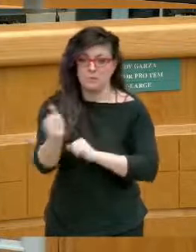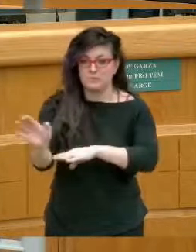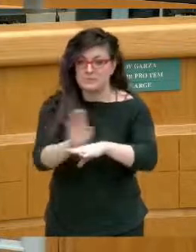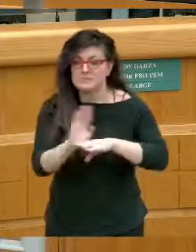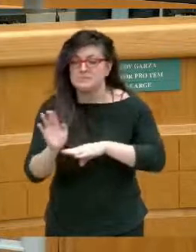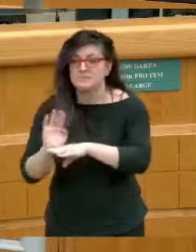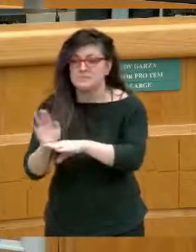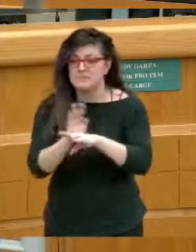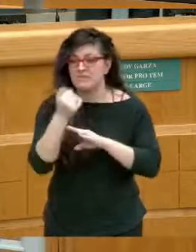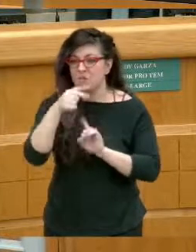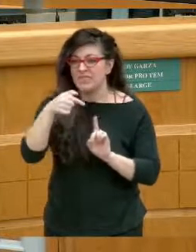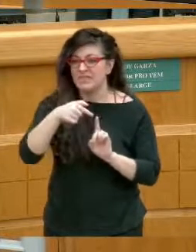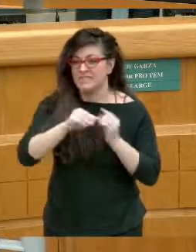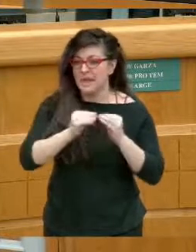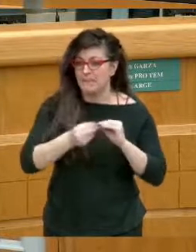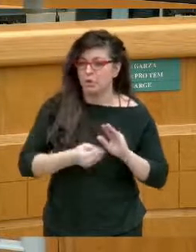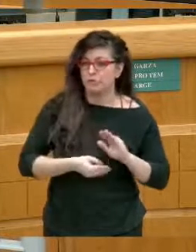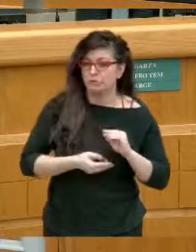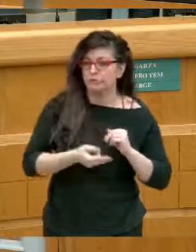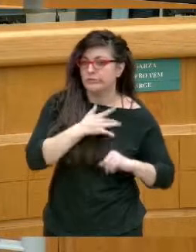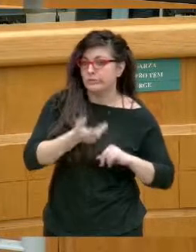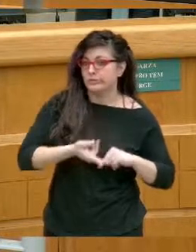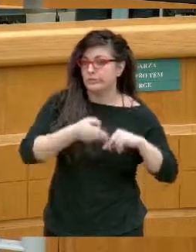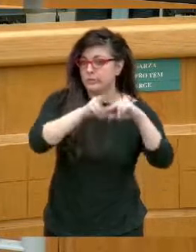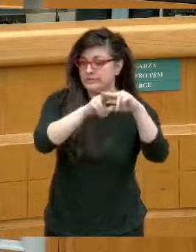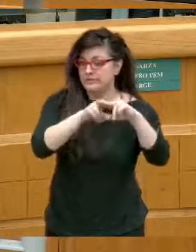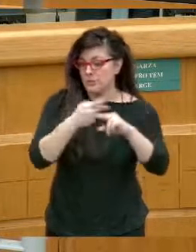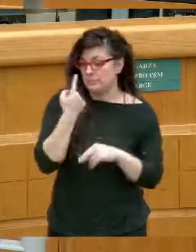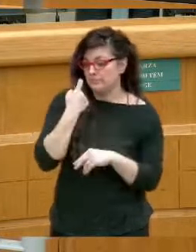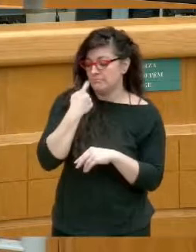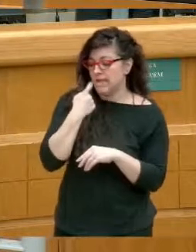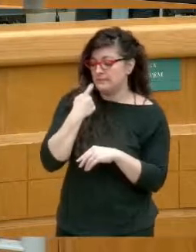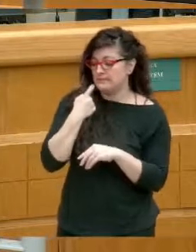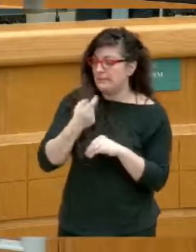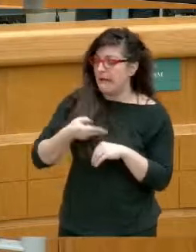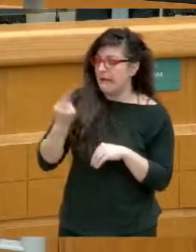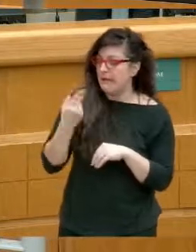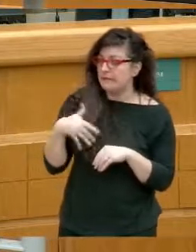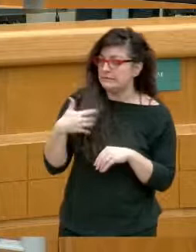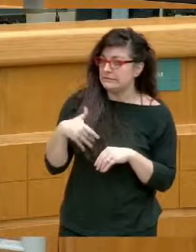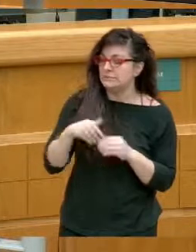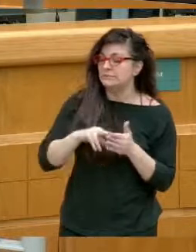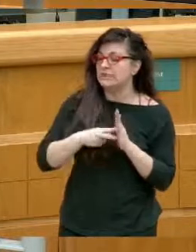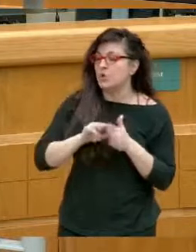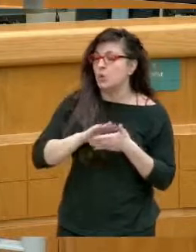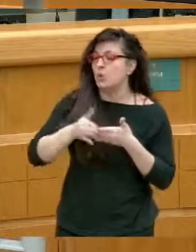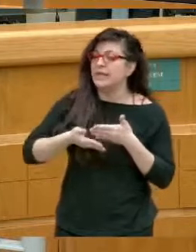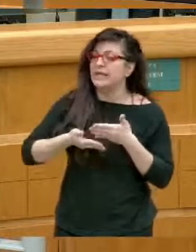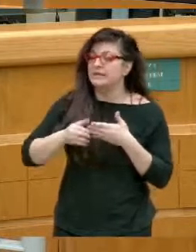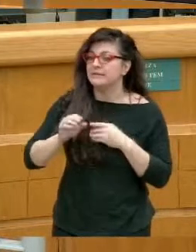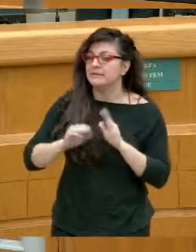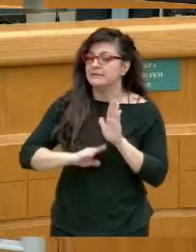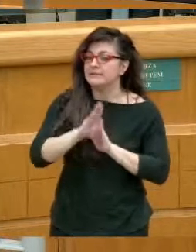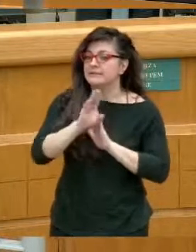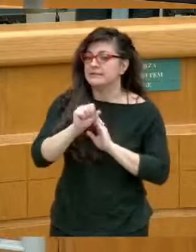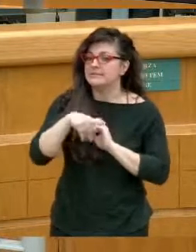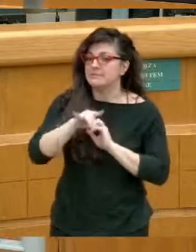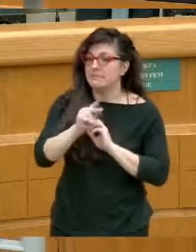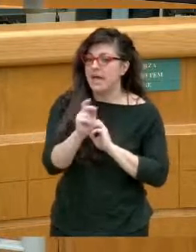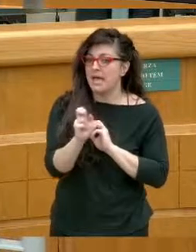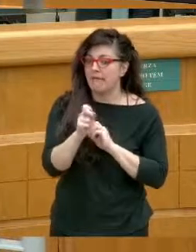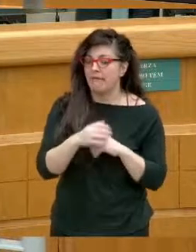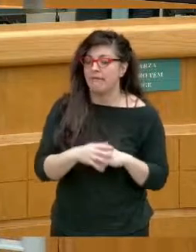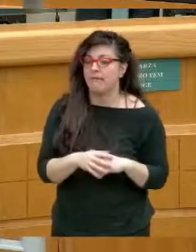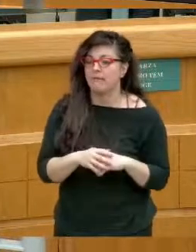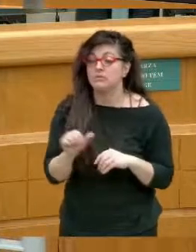terms of this index. And this past was the highest, and that's why we're saying there was a weekend spike in these encounters. Now, there is another way to